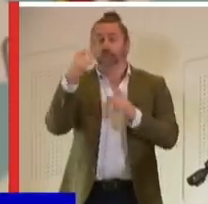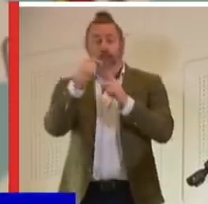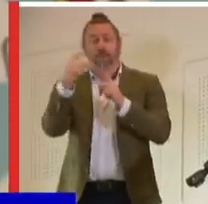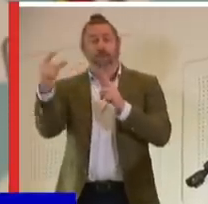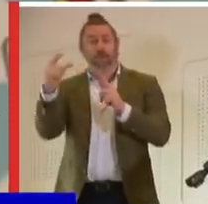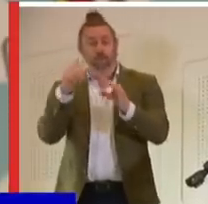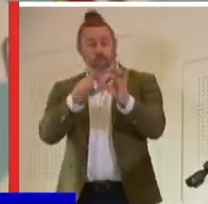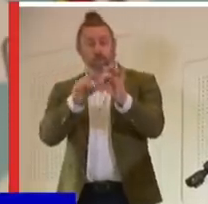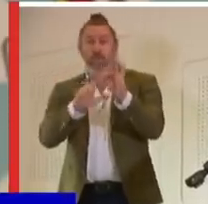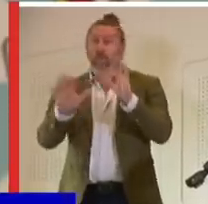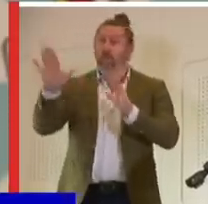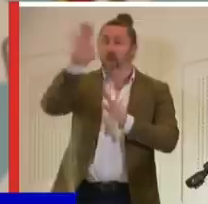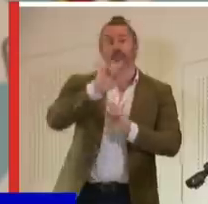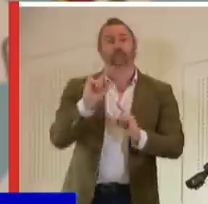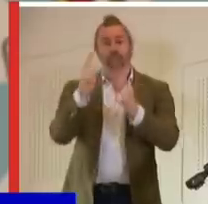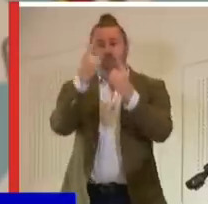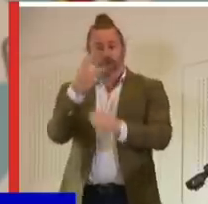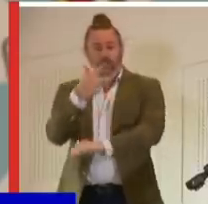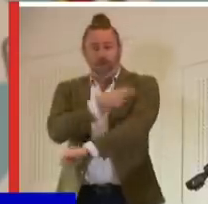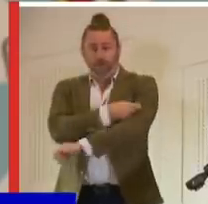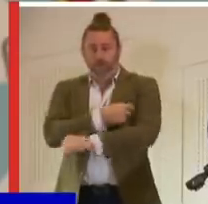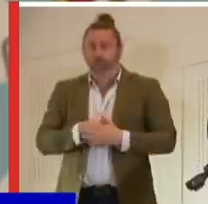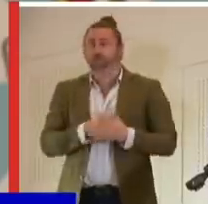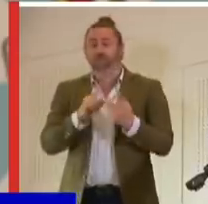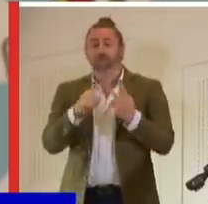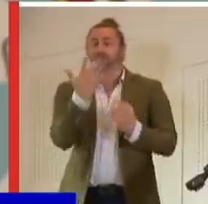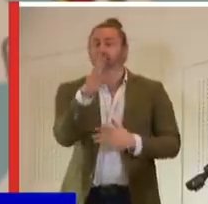72.26% of Queenslanders have at least one dose, and